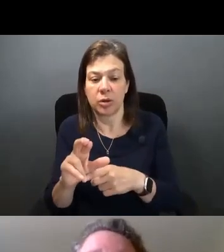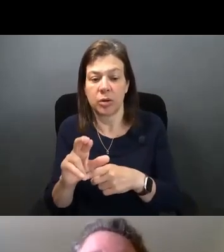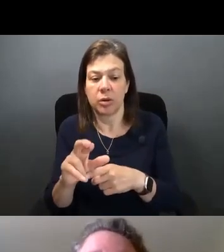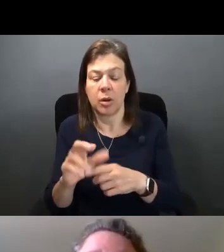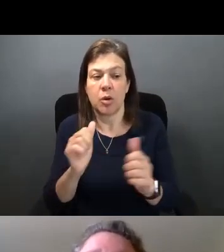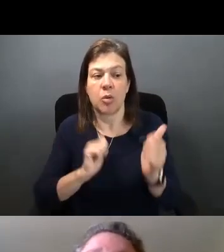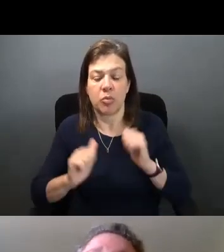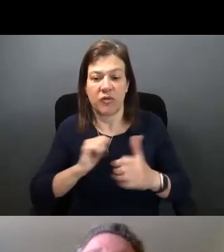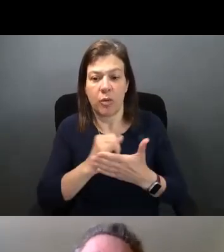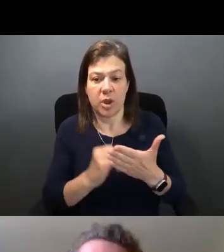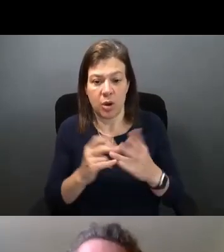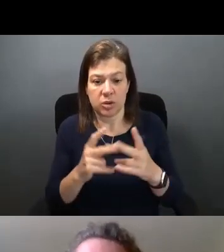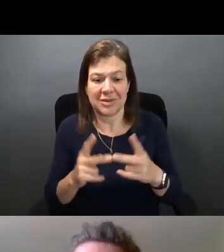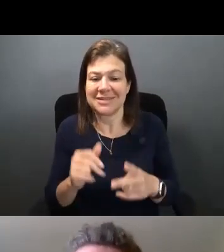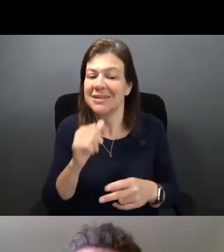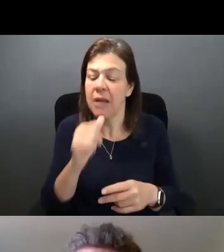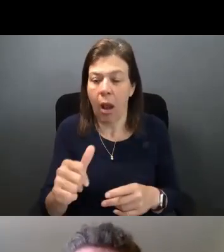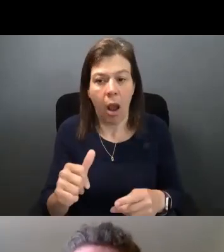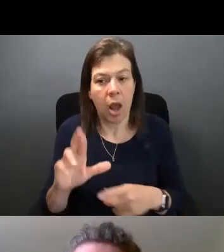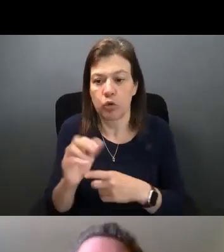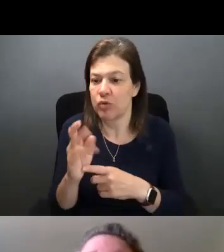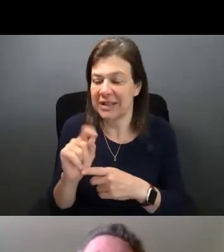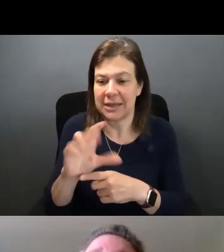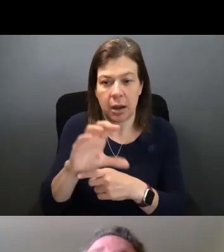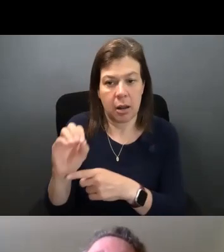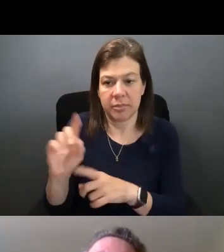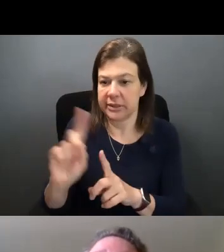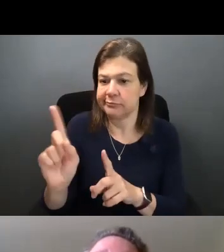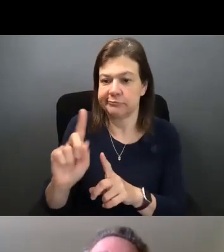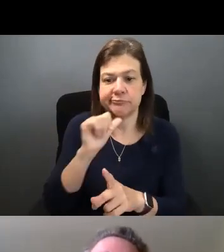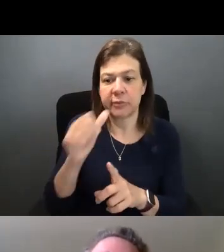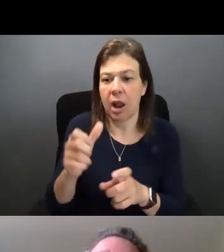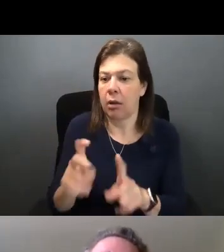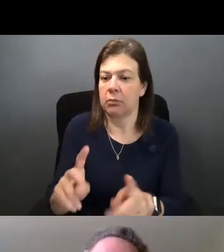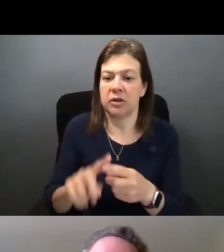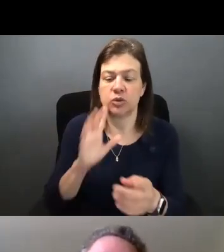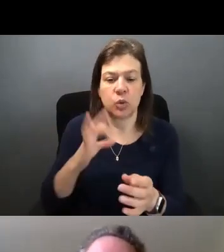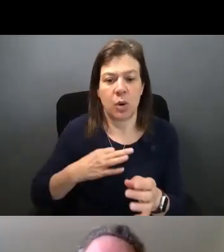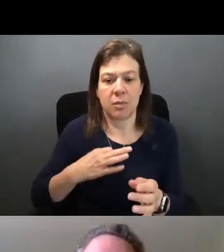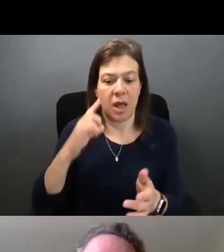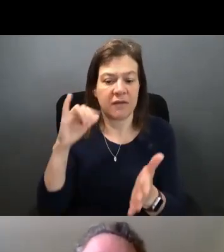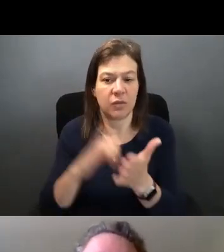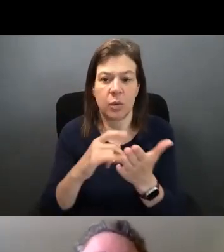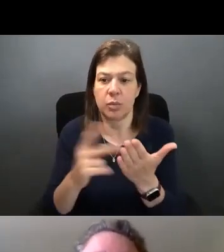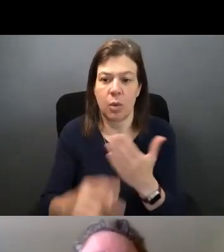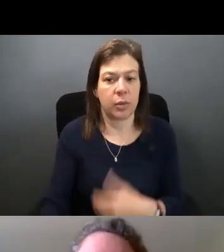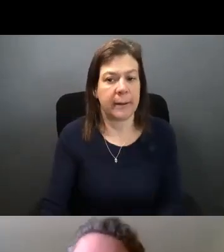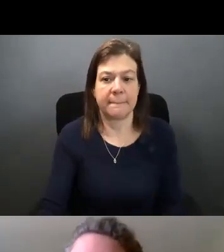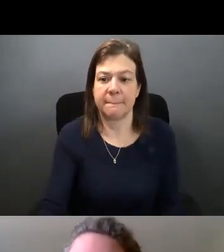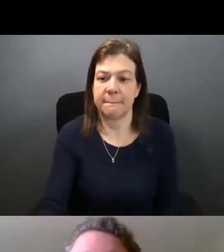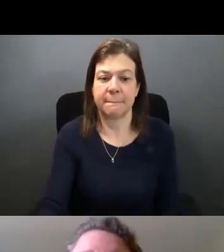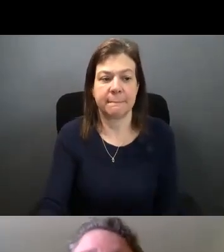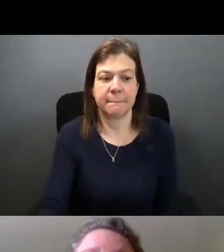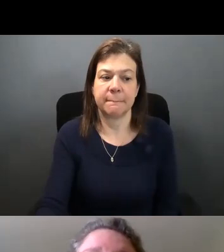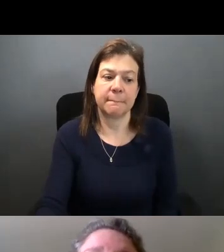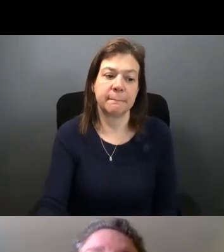arts venue. Resident companies are not eligible to apply for this program.